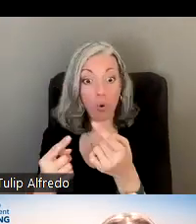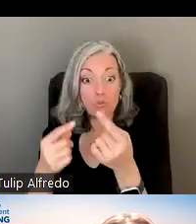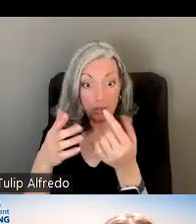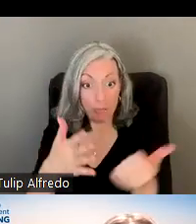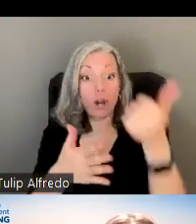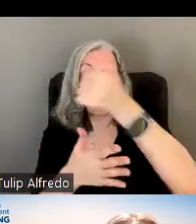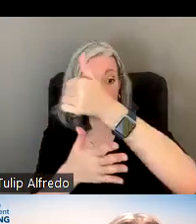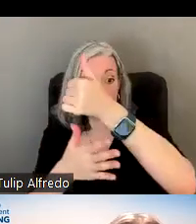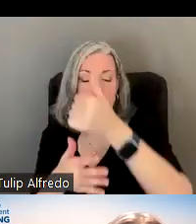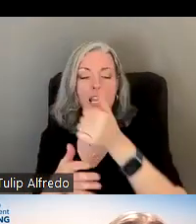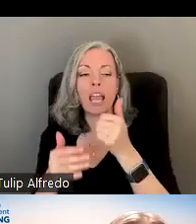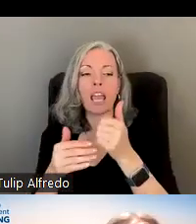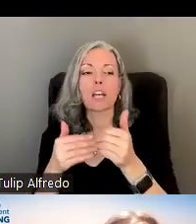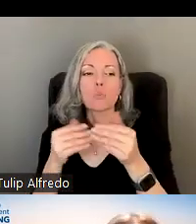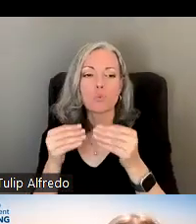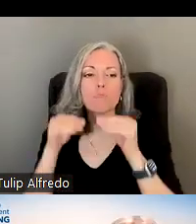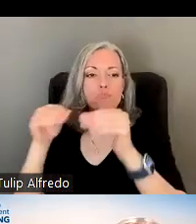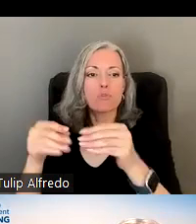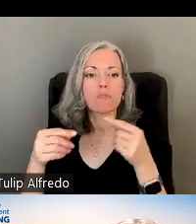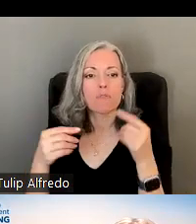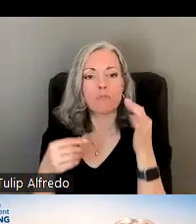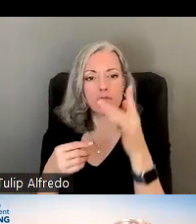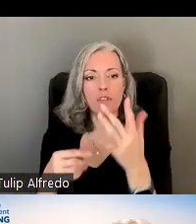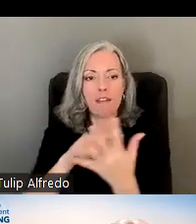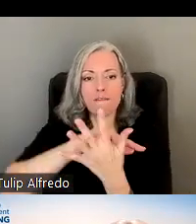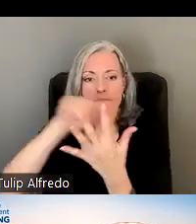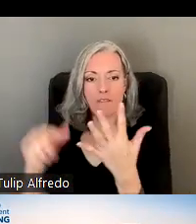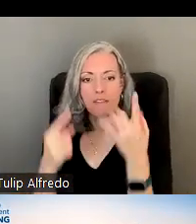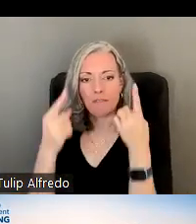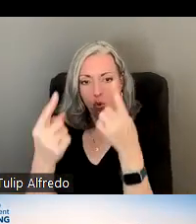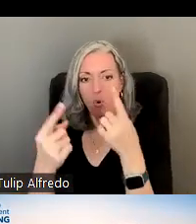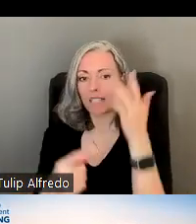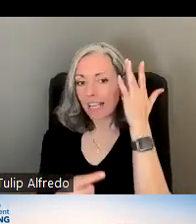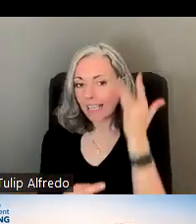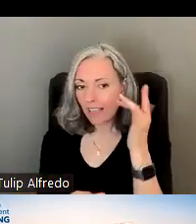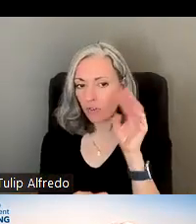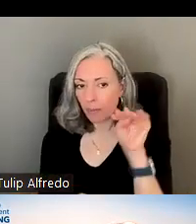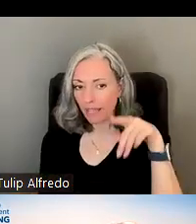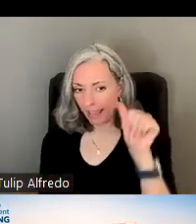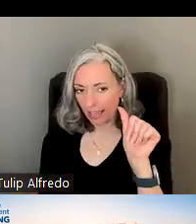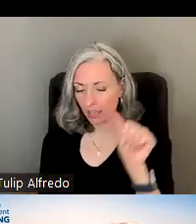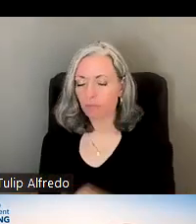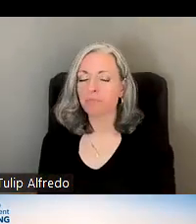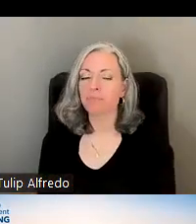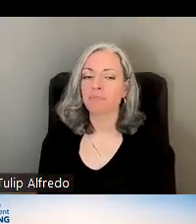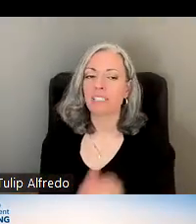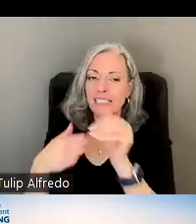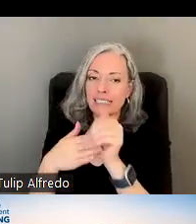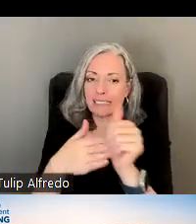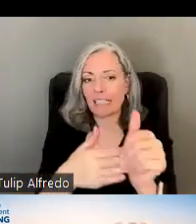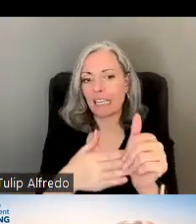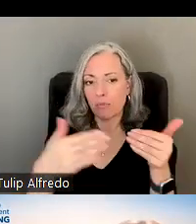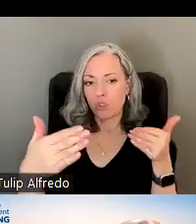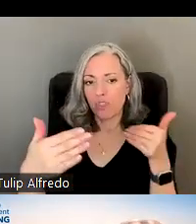priorities as we move towards achieving the 5 bold goals of California's NPA. Leading up to the Day